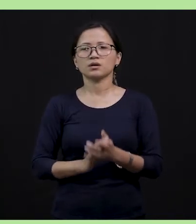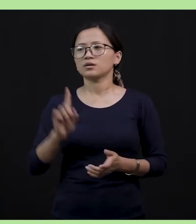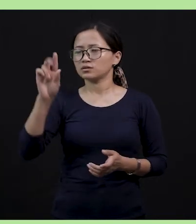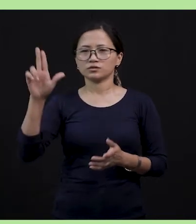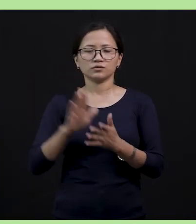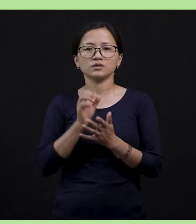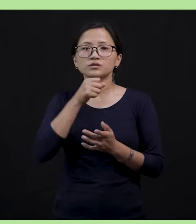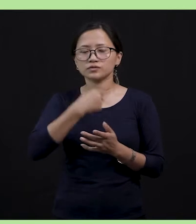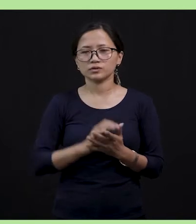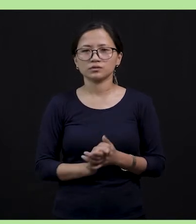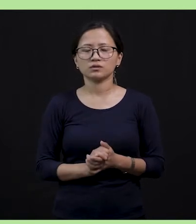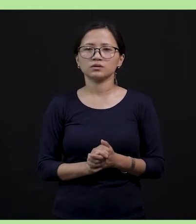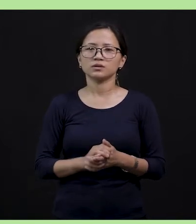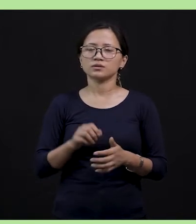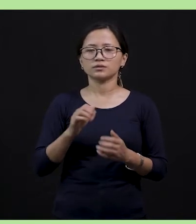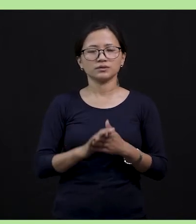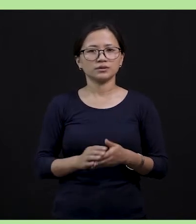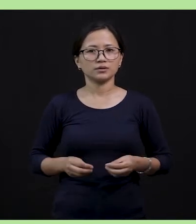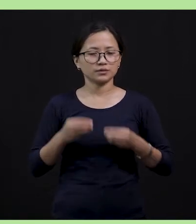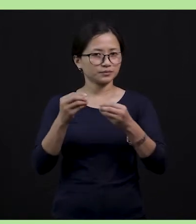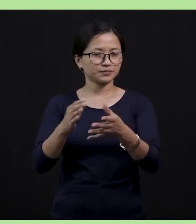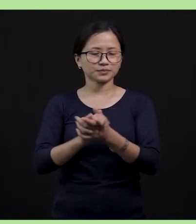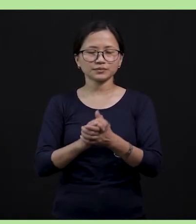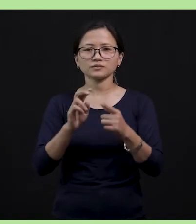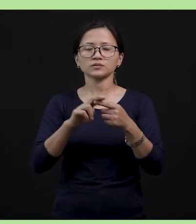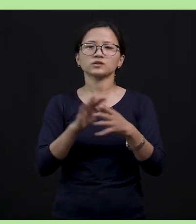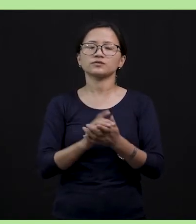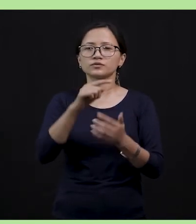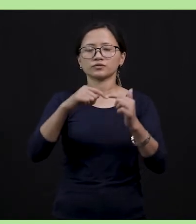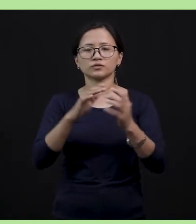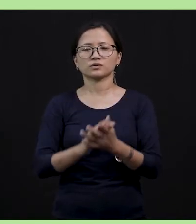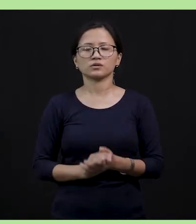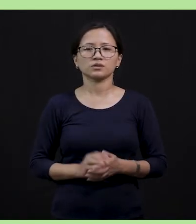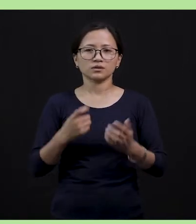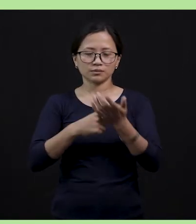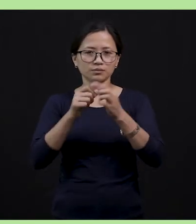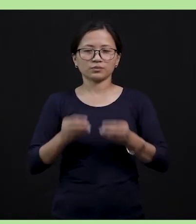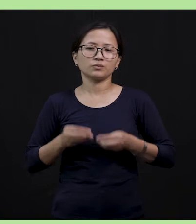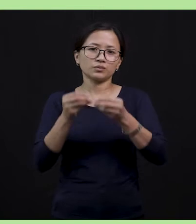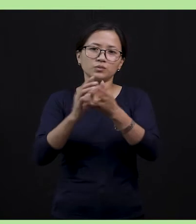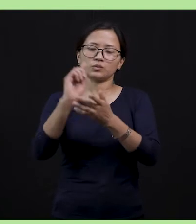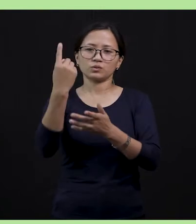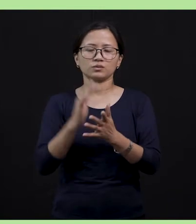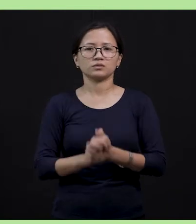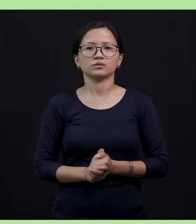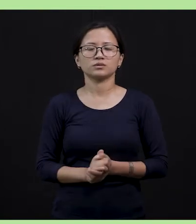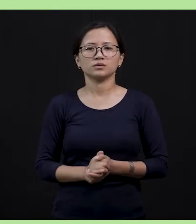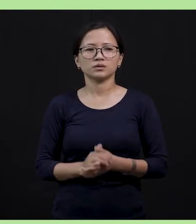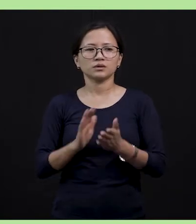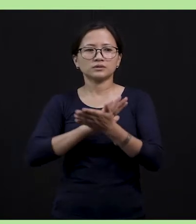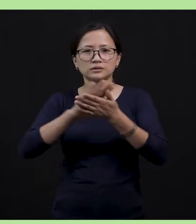18 are eligible to vote and elect their representative fearlessly, provided that one must not be